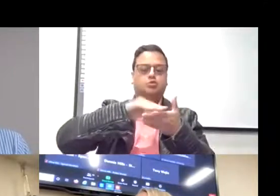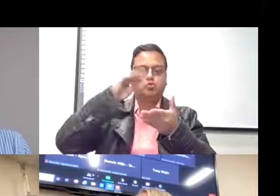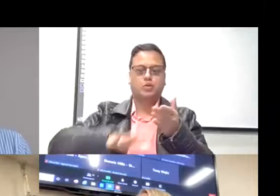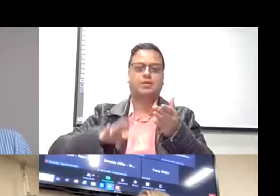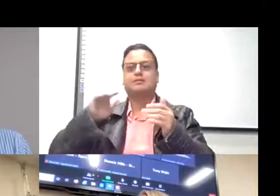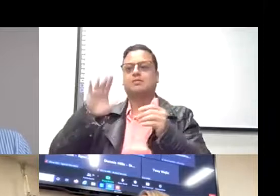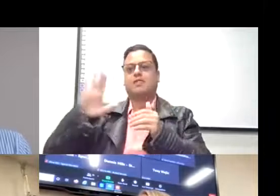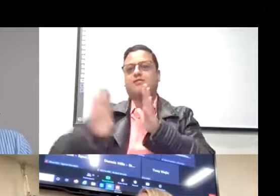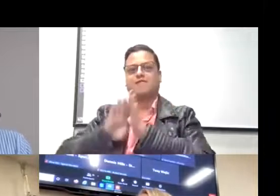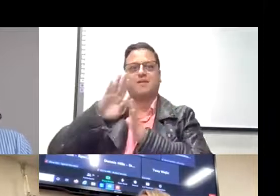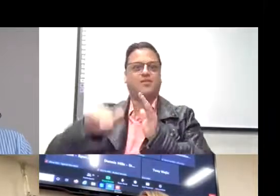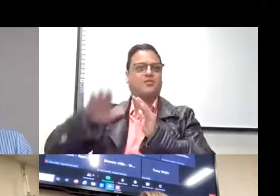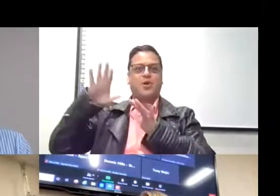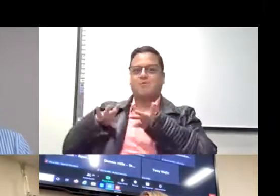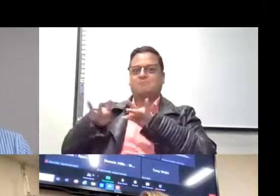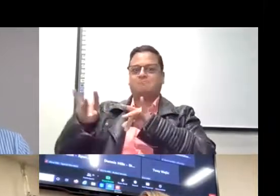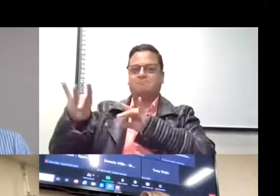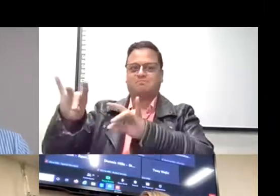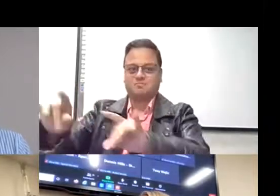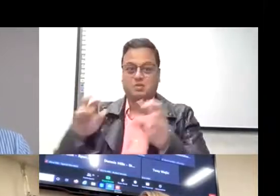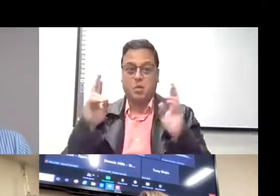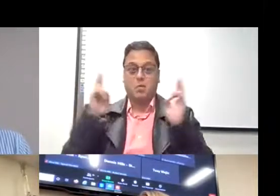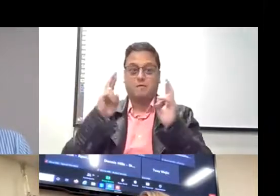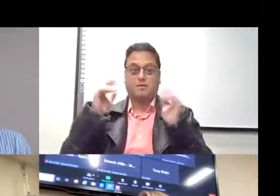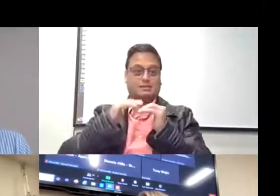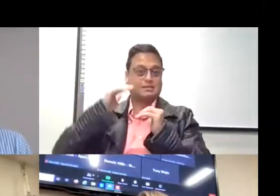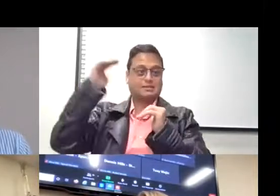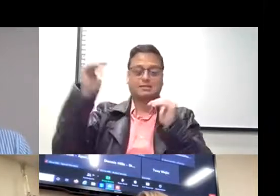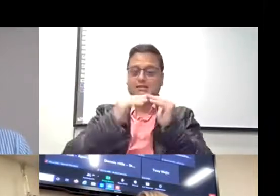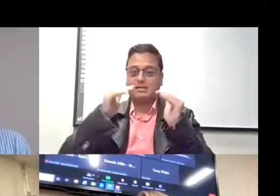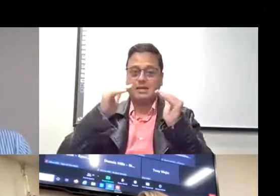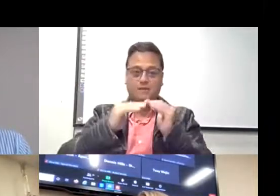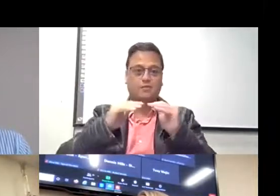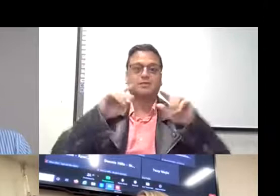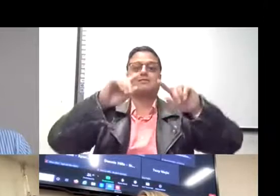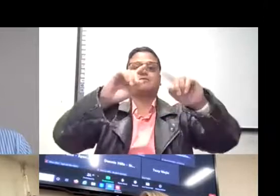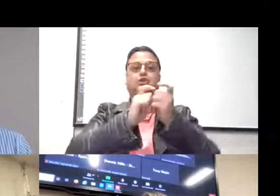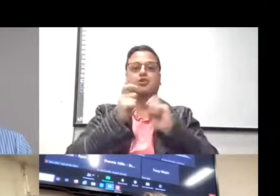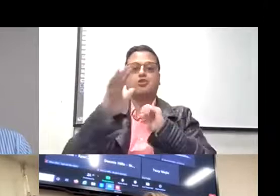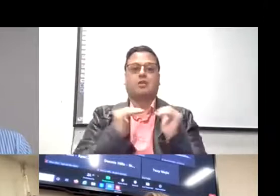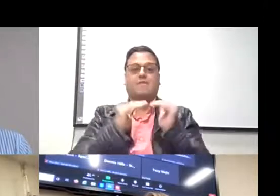year, and fingers crossed, high levels of reclassification for those students that do